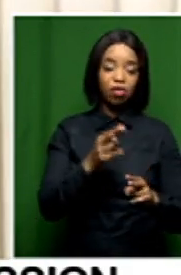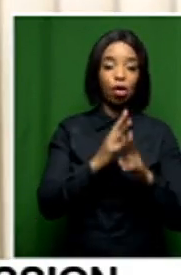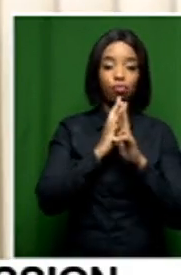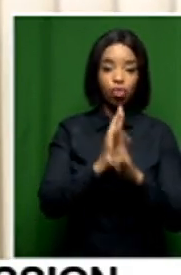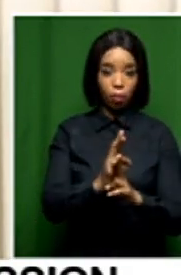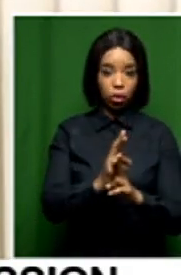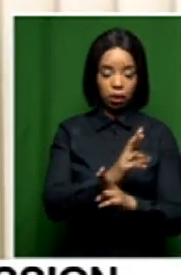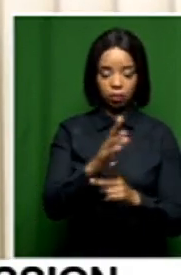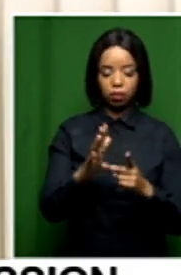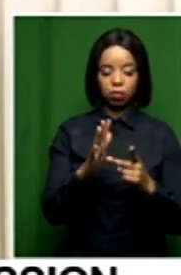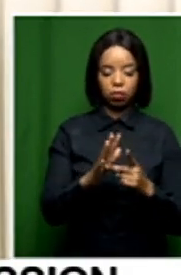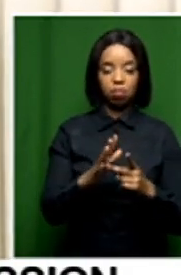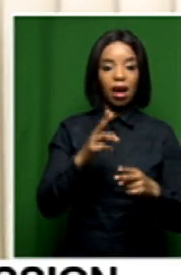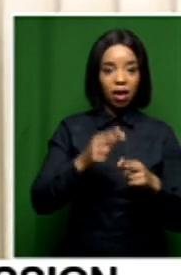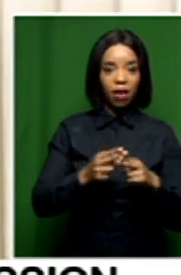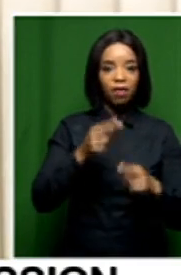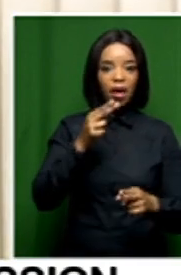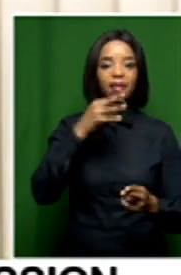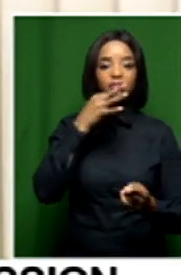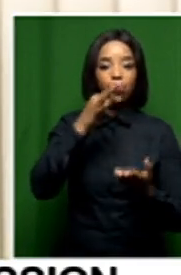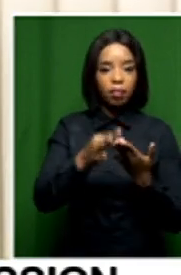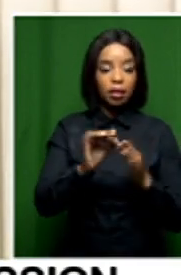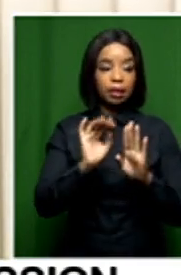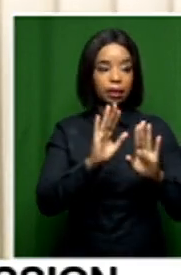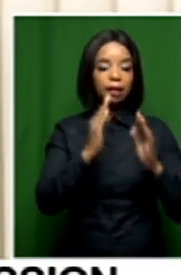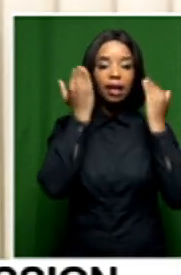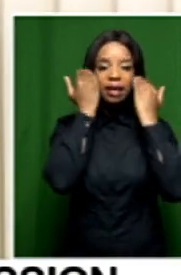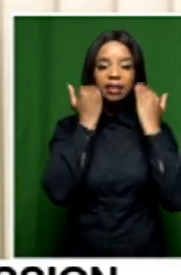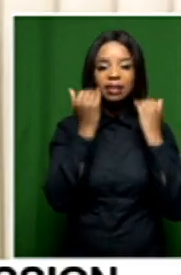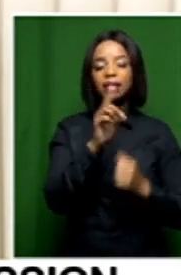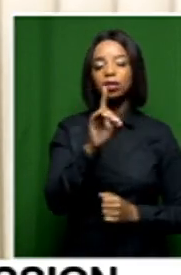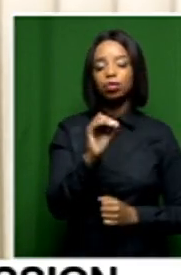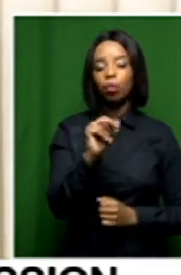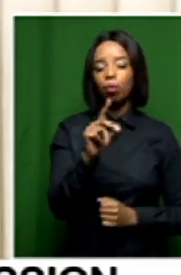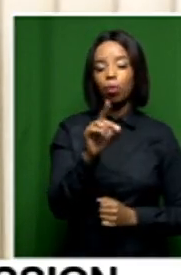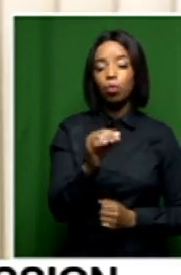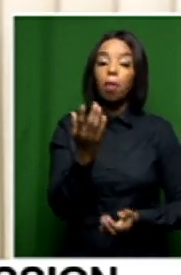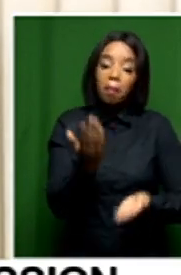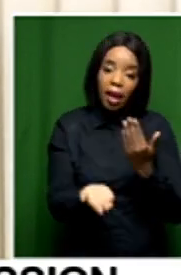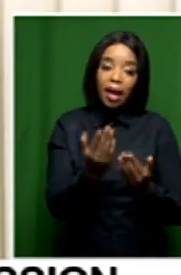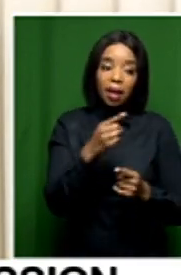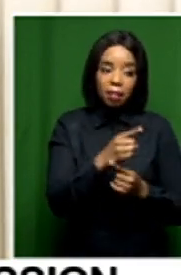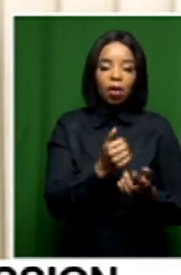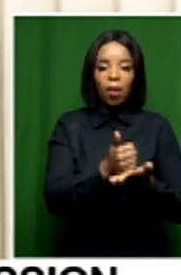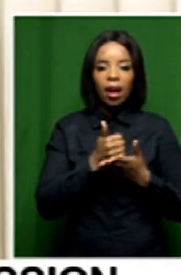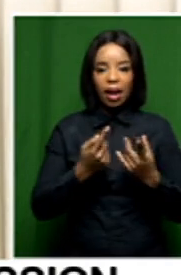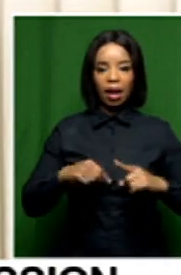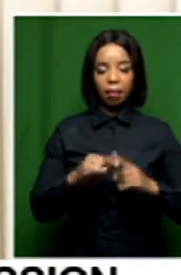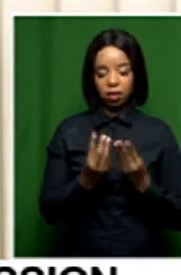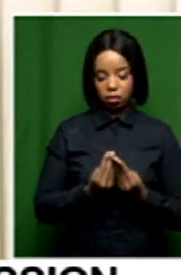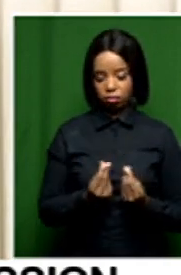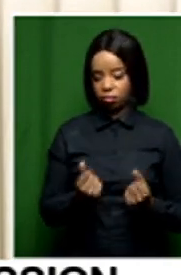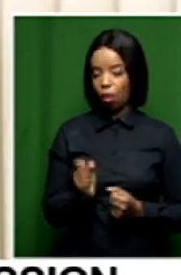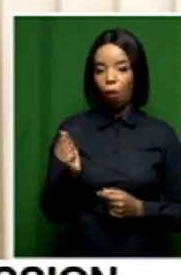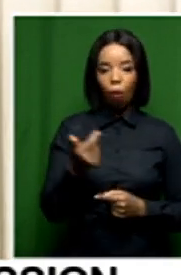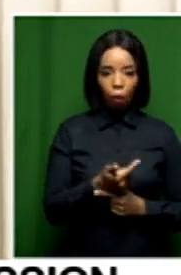be shared by Judge Zondo. Maybe they are going to be the antidote in solving all the issues that we have now. But I doubt that they're going to produce